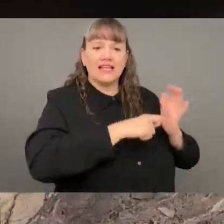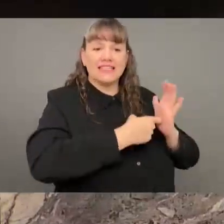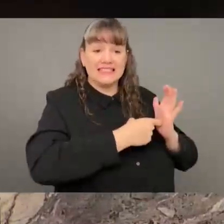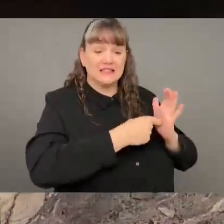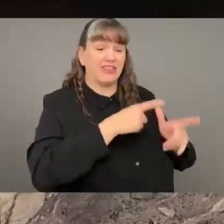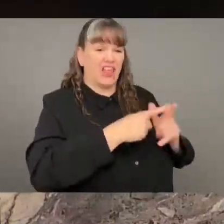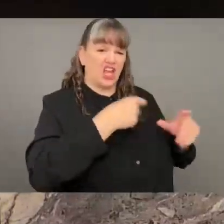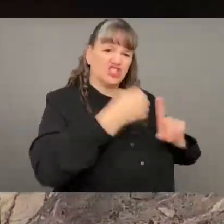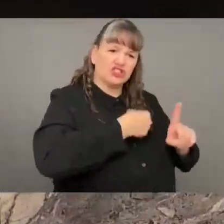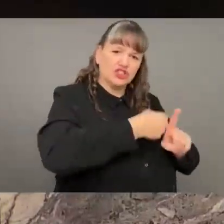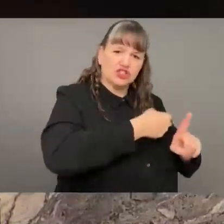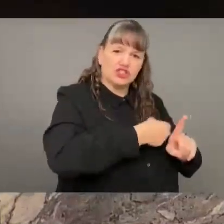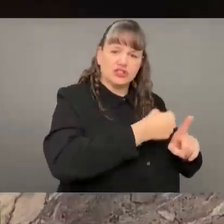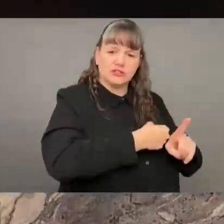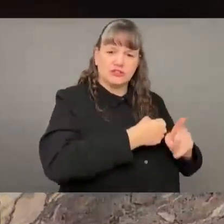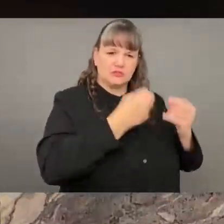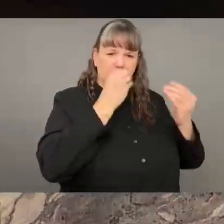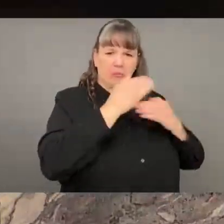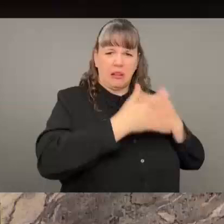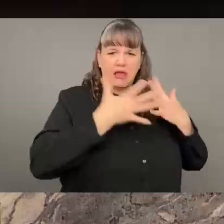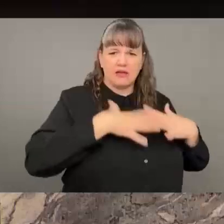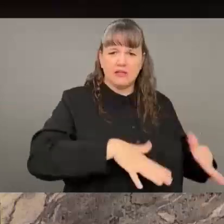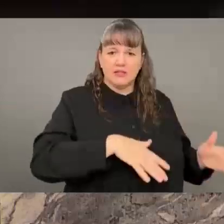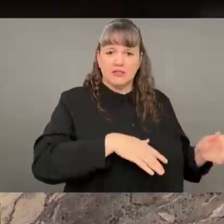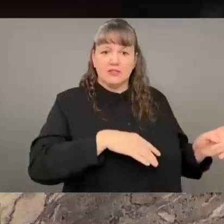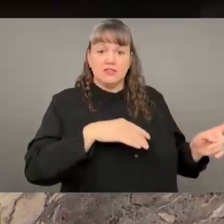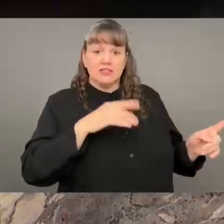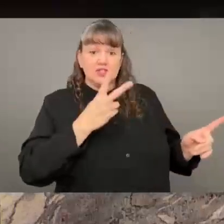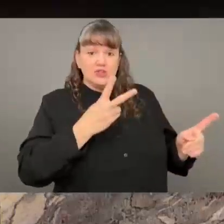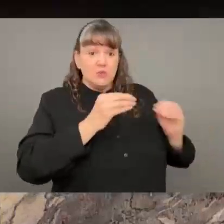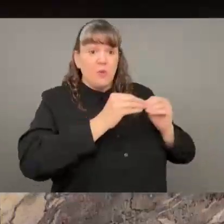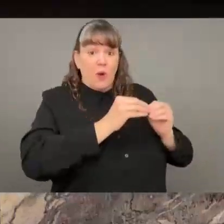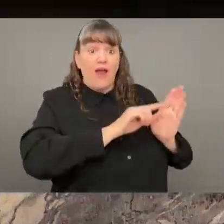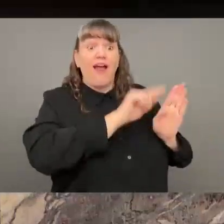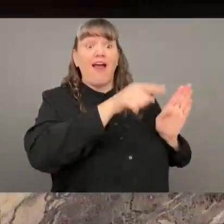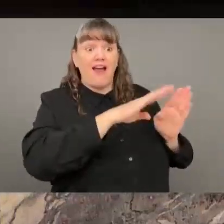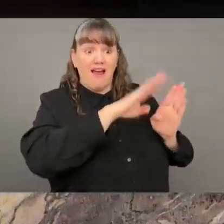other homes and a community building before he was finally arrested.